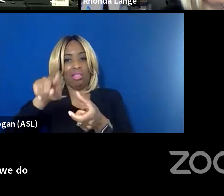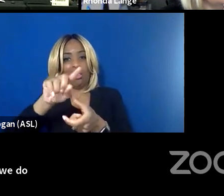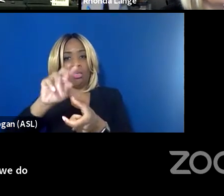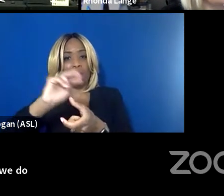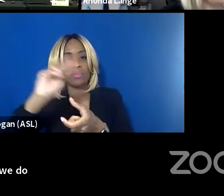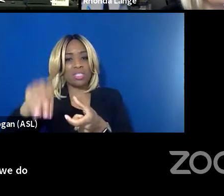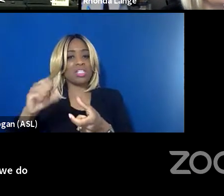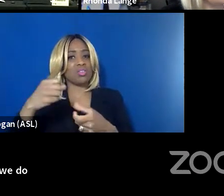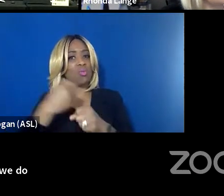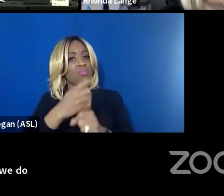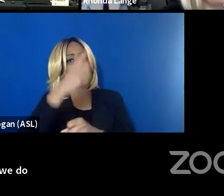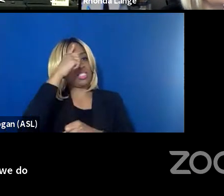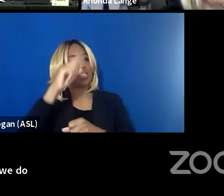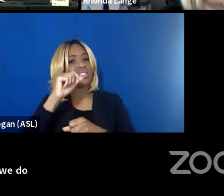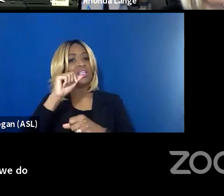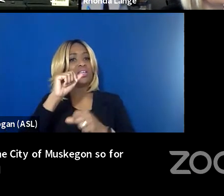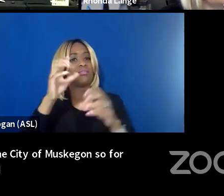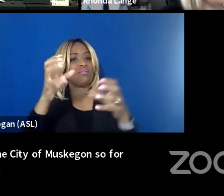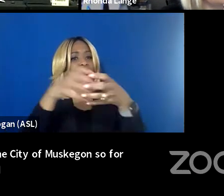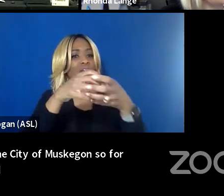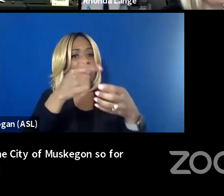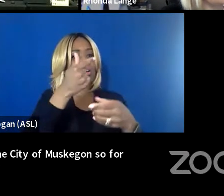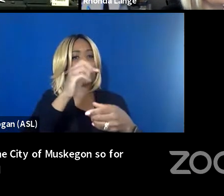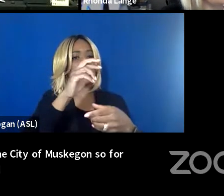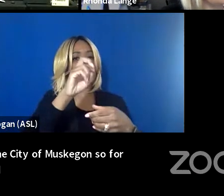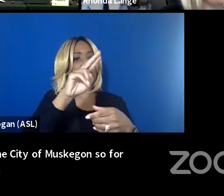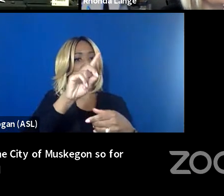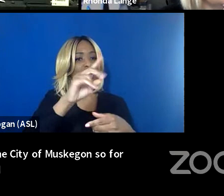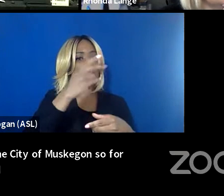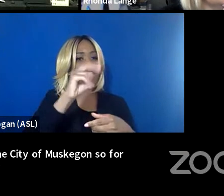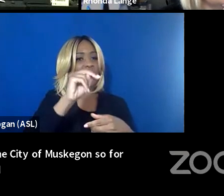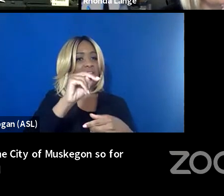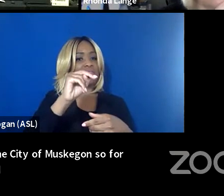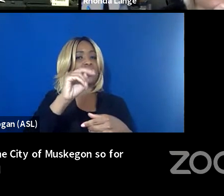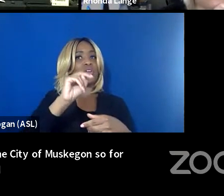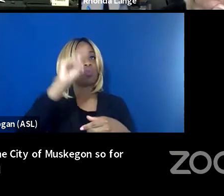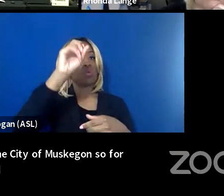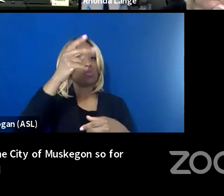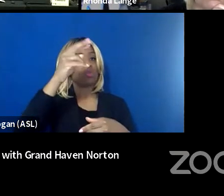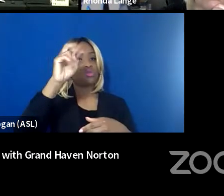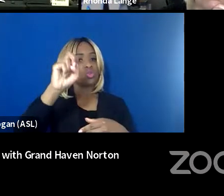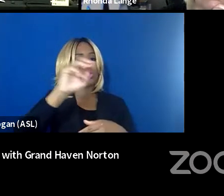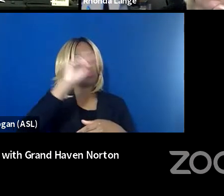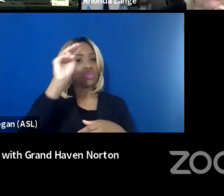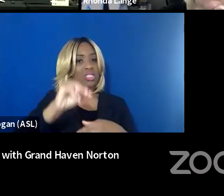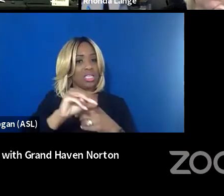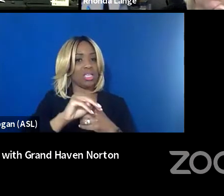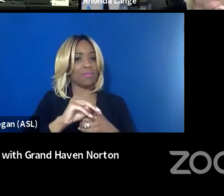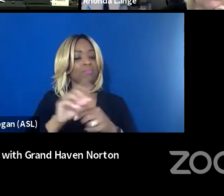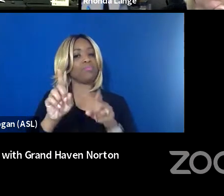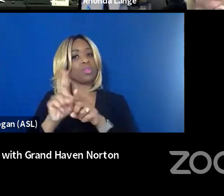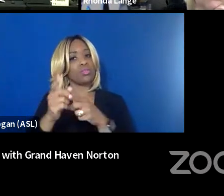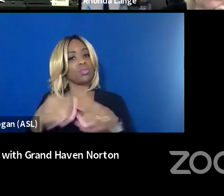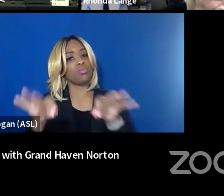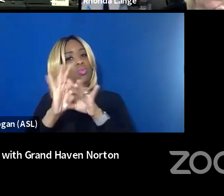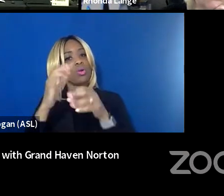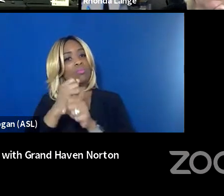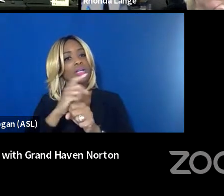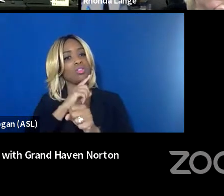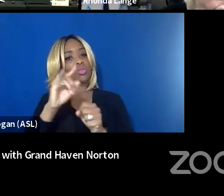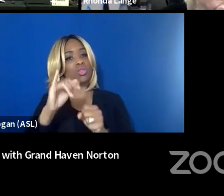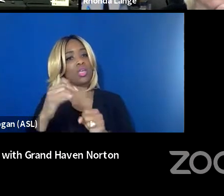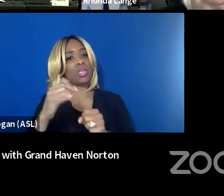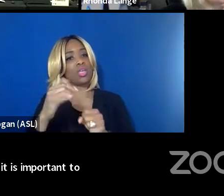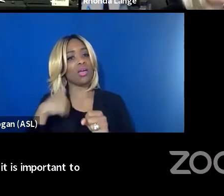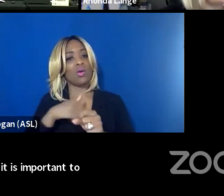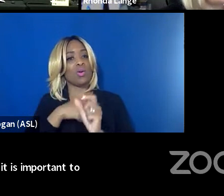make more sense to be in something with Grand Haven, Northern Shores, Muskegon. And the other thing is, it is important to make sure that we aren't